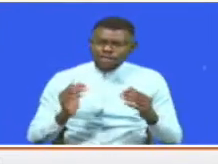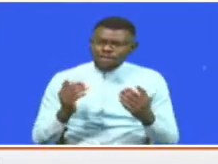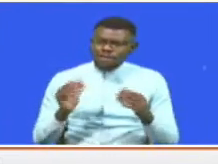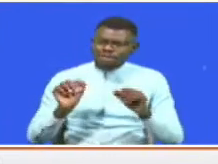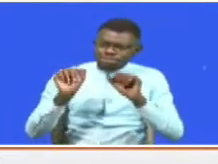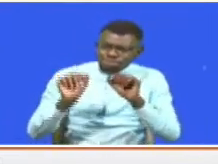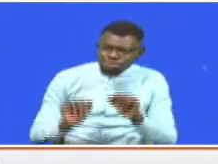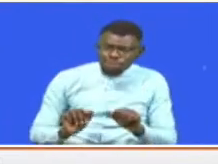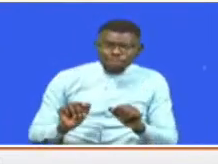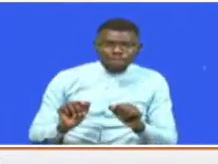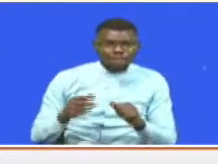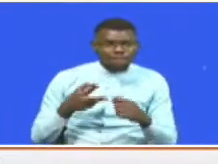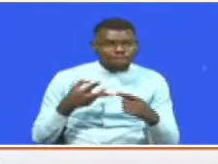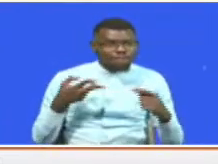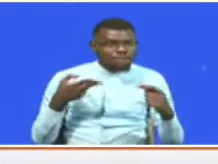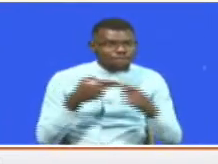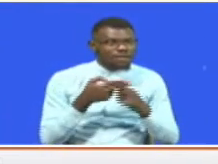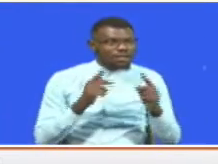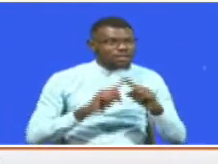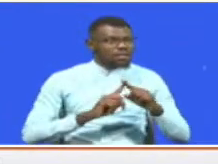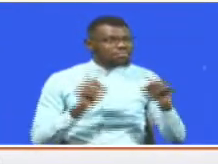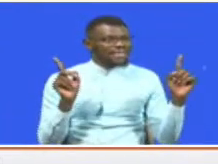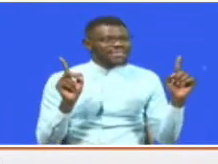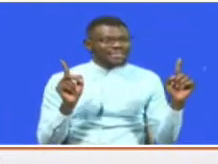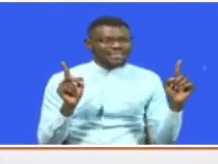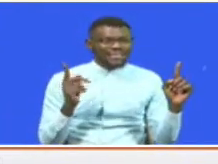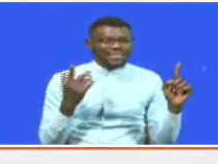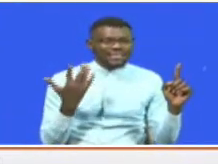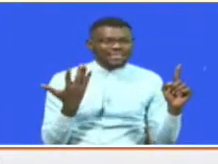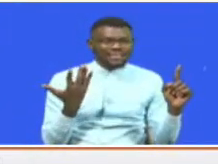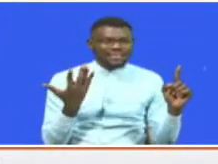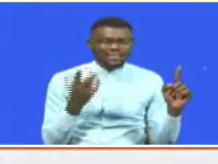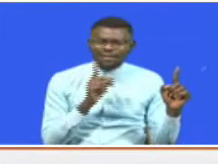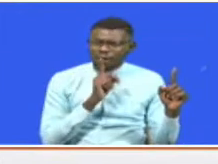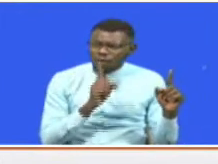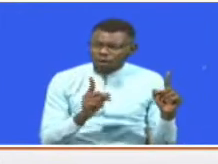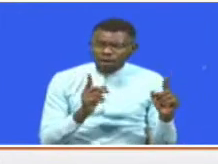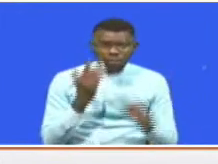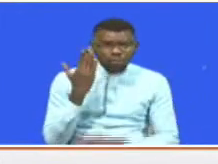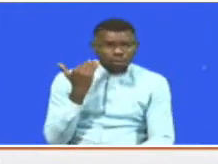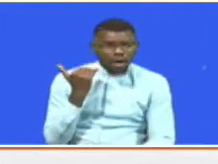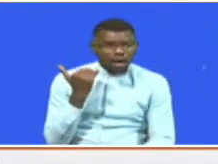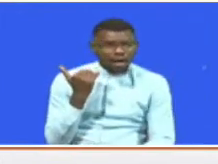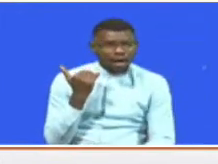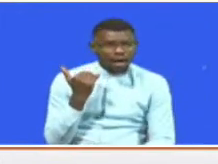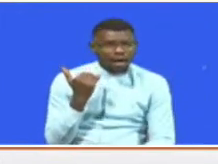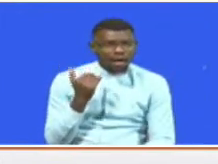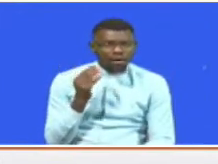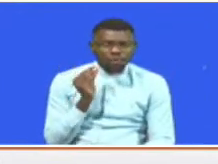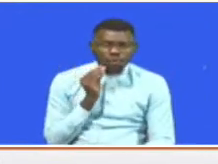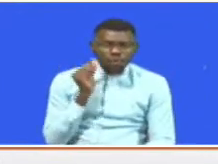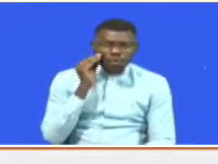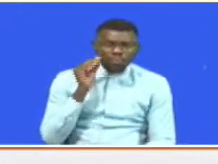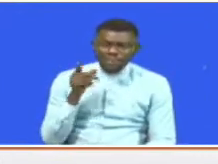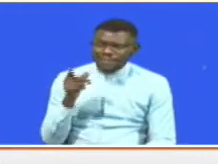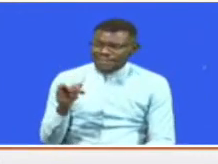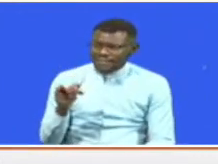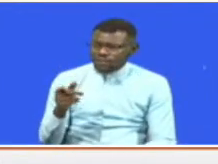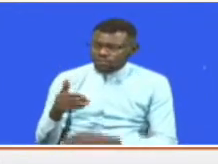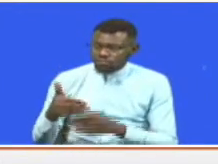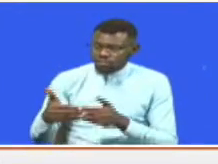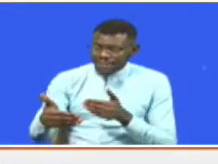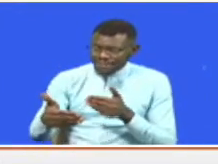hapa nimetoroka kutesaji. Kwa sababu kule nyumbani nilikuwa hatarini